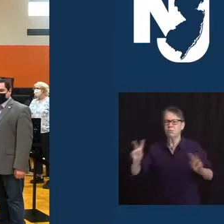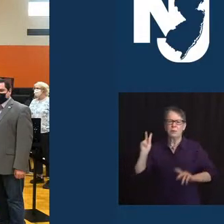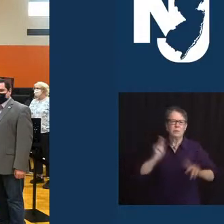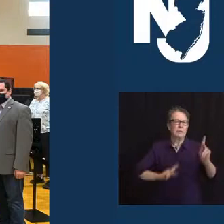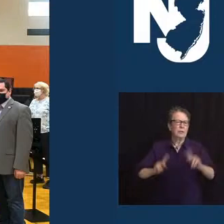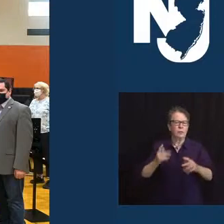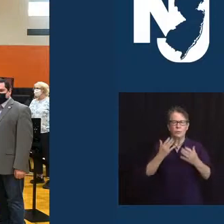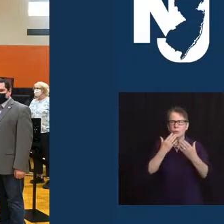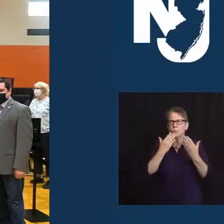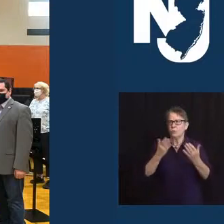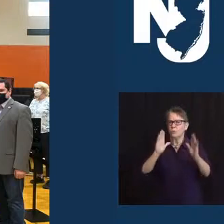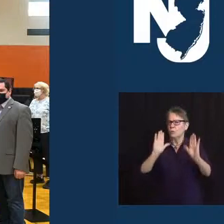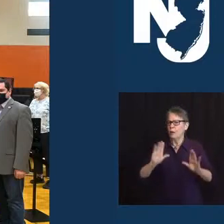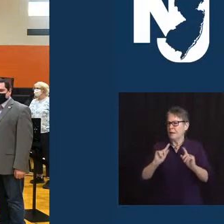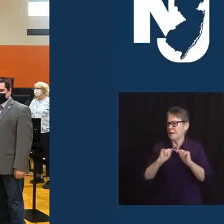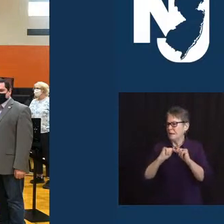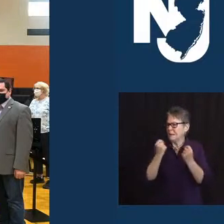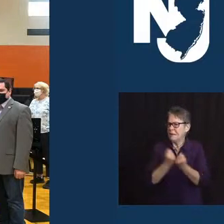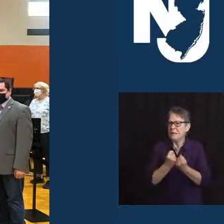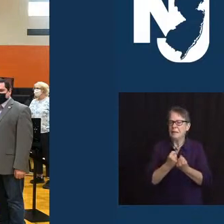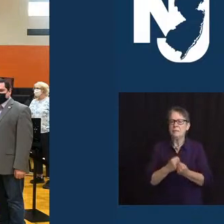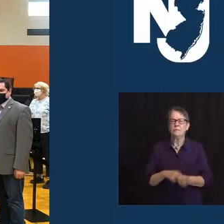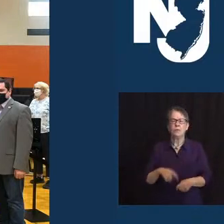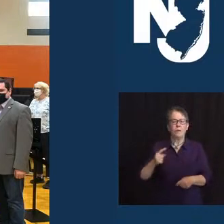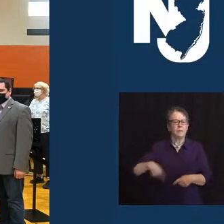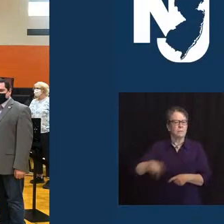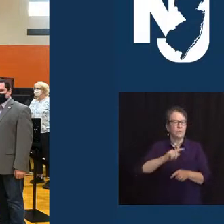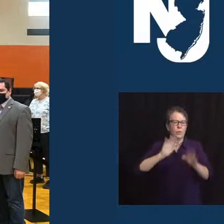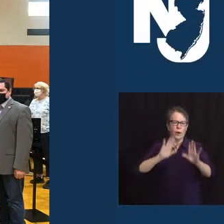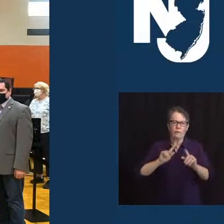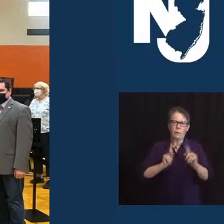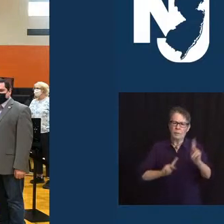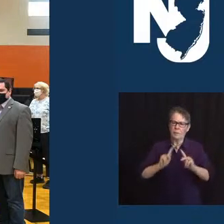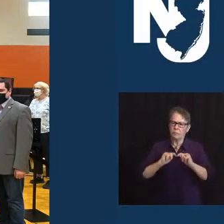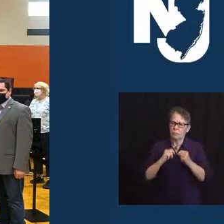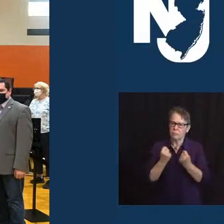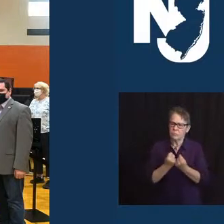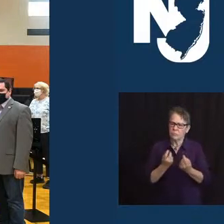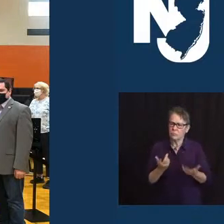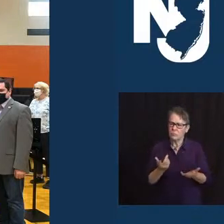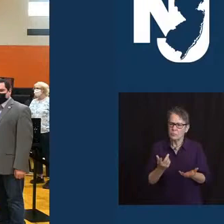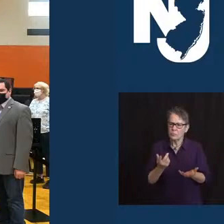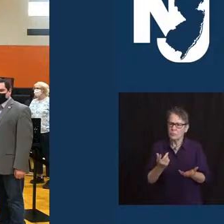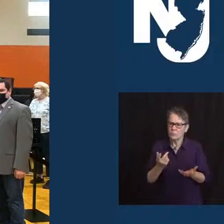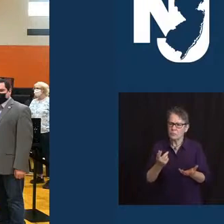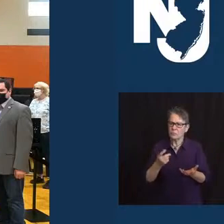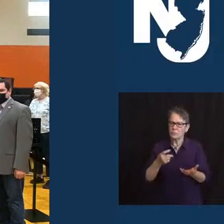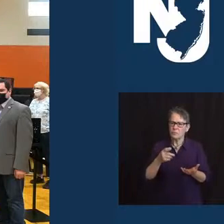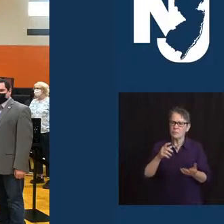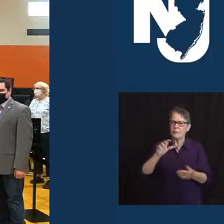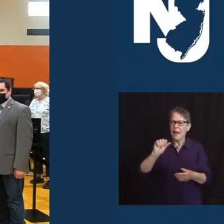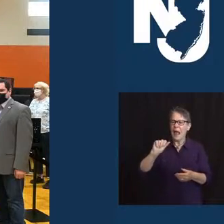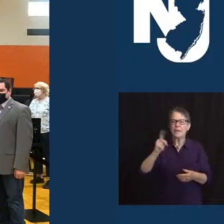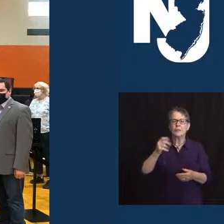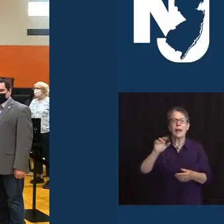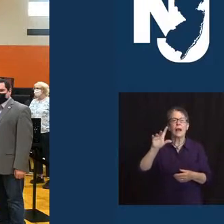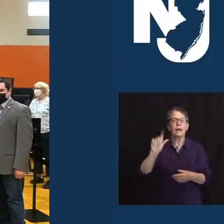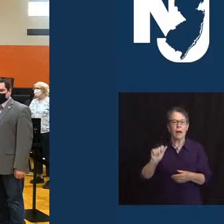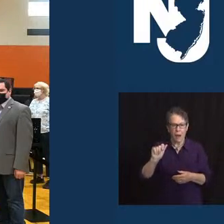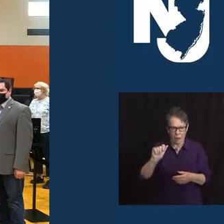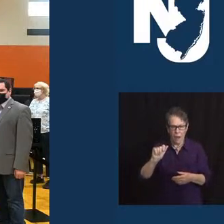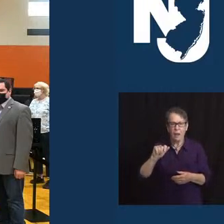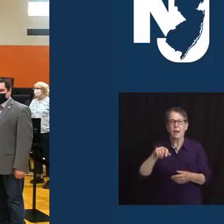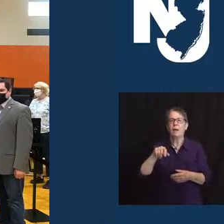of really important elected officials. Angelica Jimenez is there in the blue coat, and she's a great assemblywoman. And all the way to